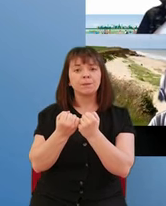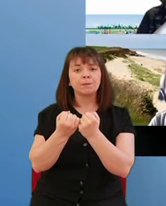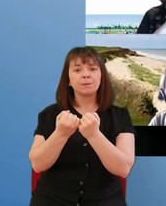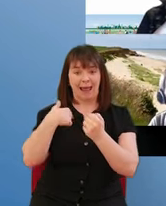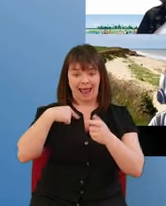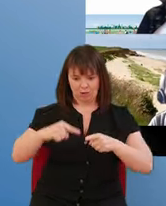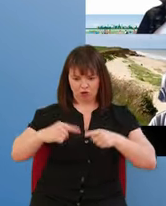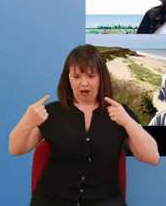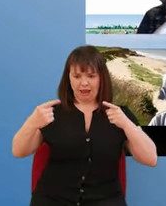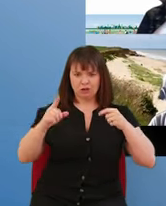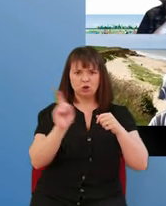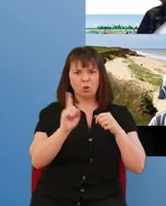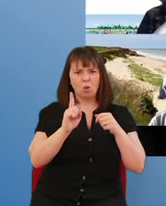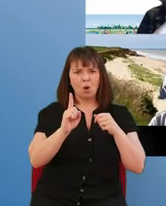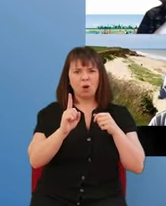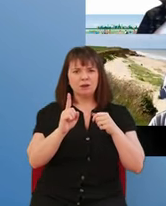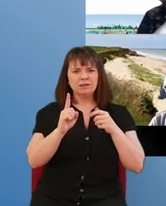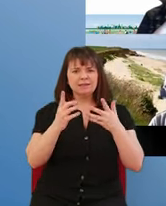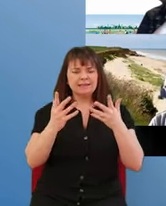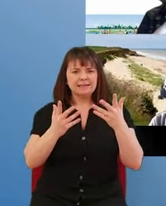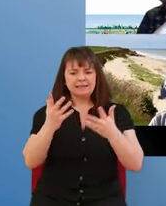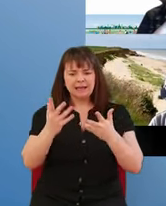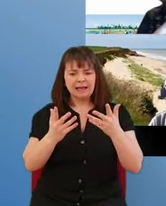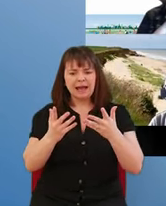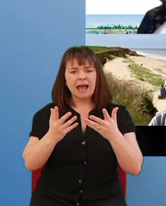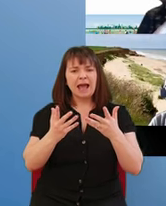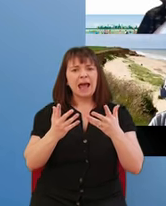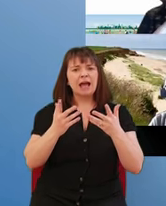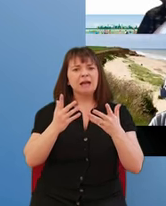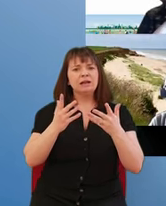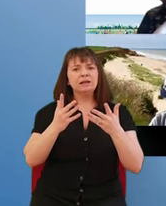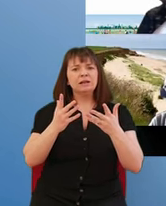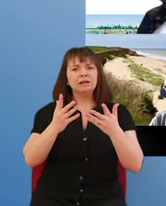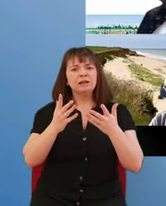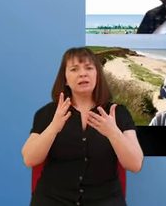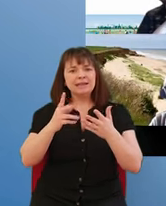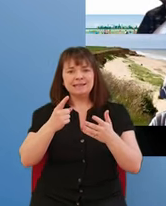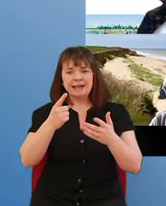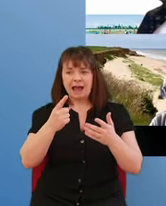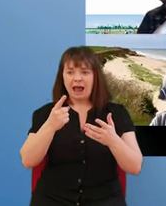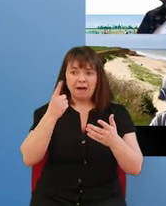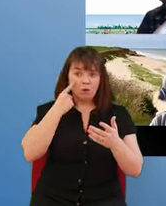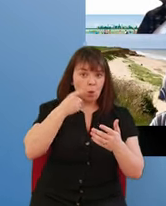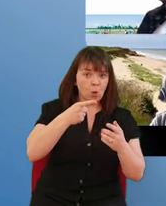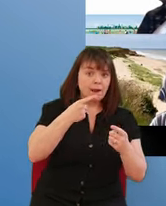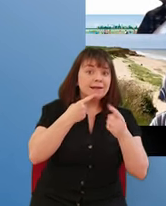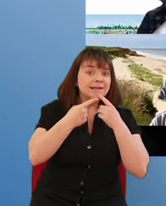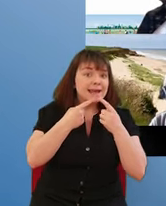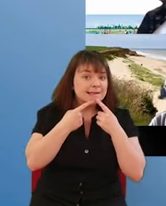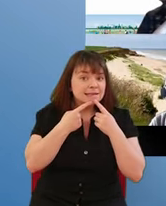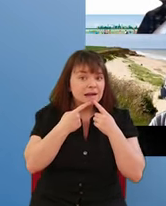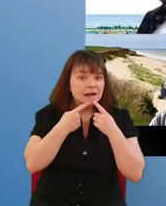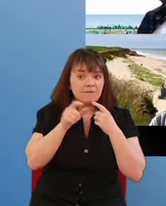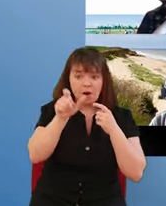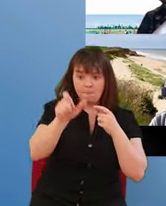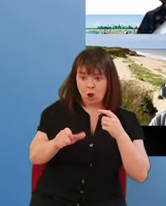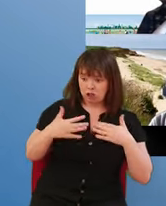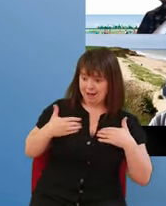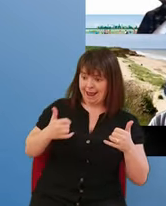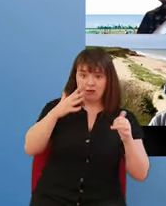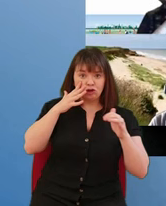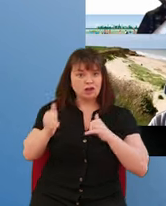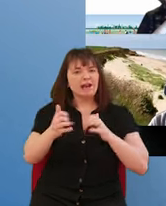example, in NSFT across into primary care and going forward. So we really need to make sure that happens so that we can get